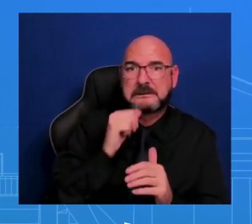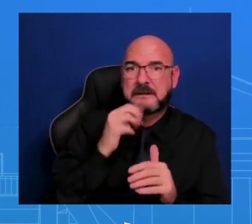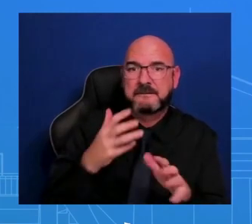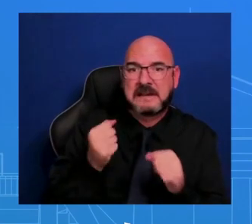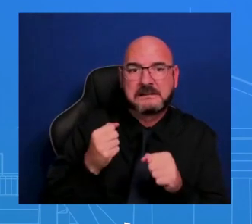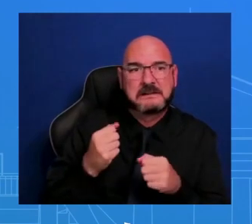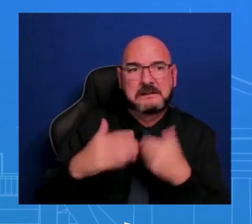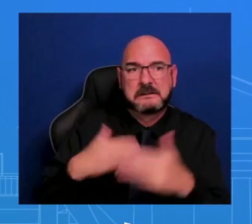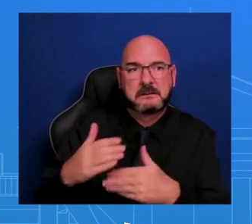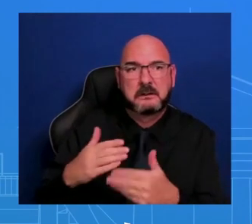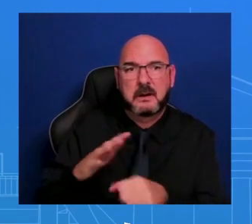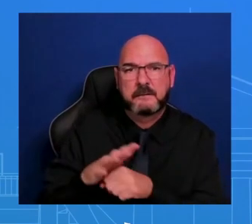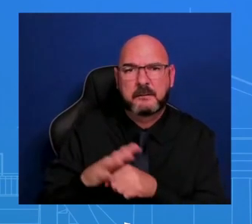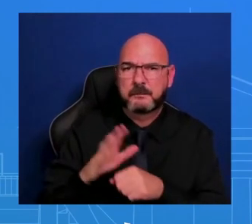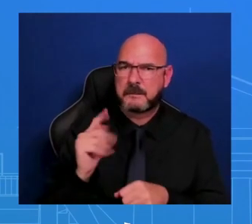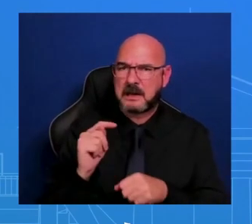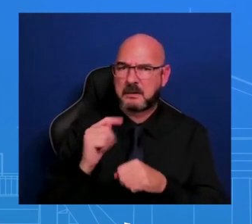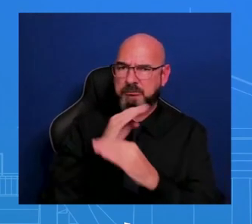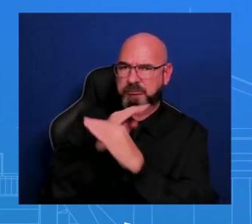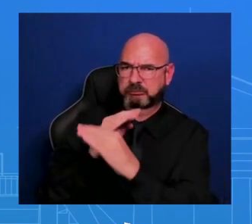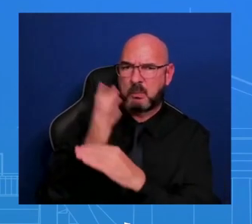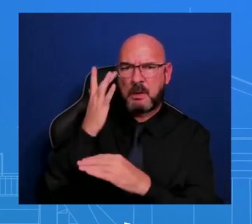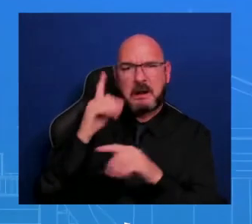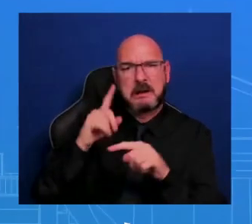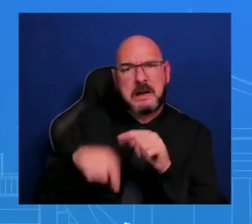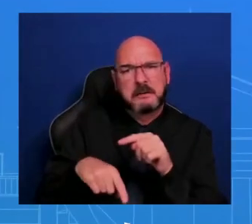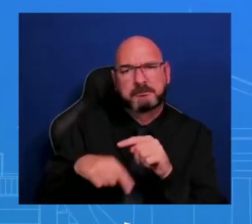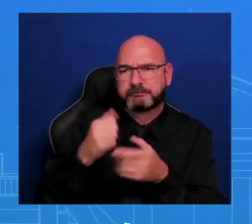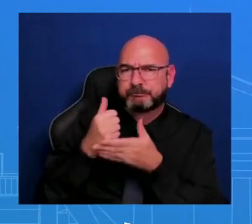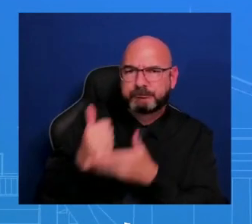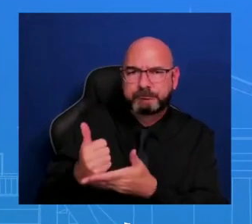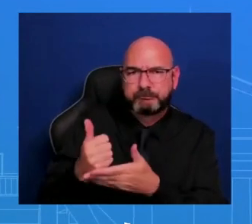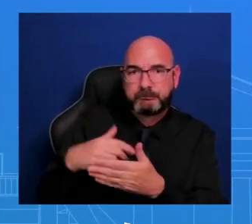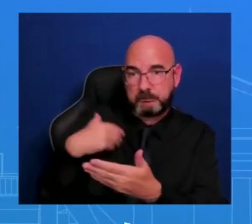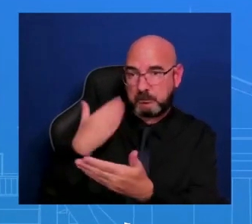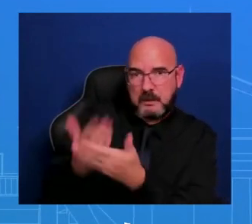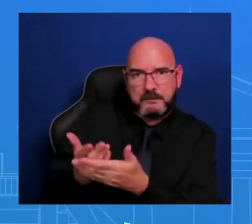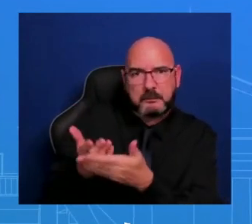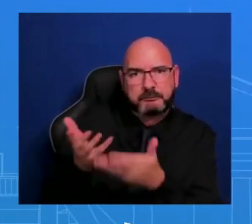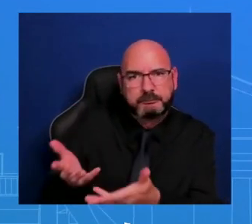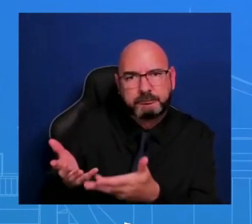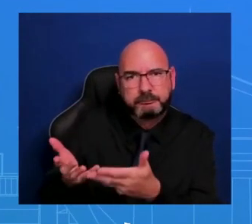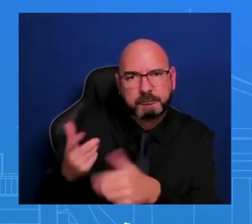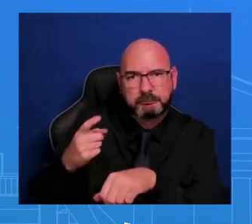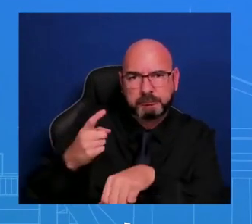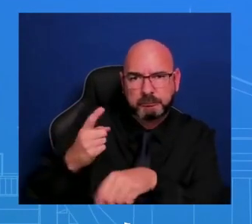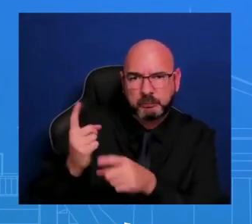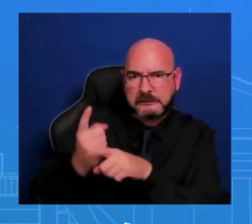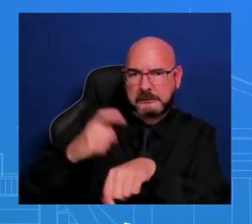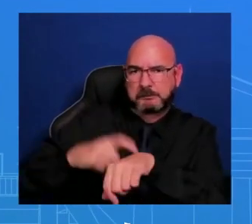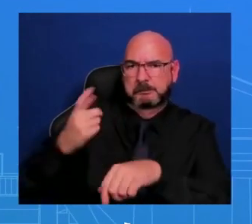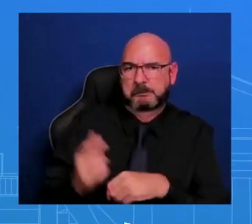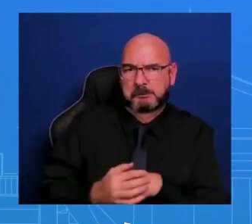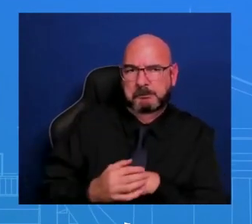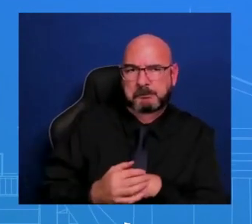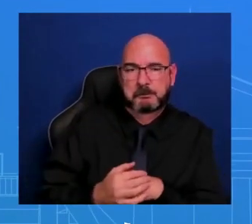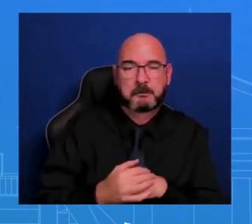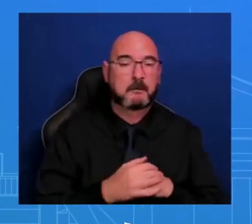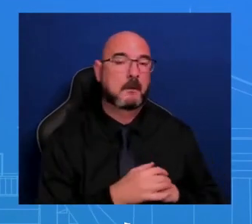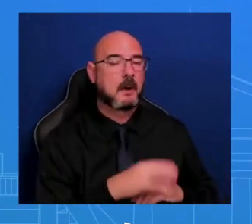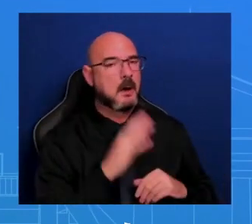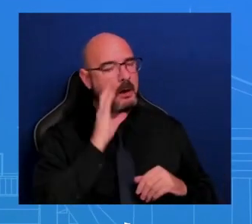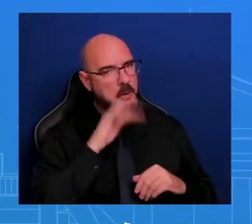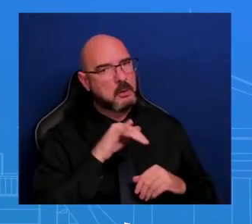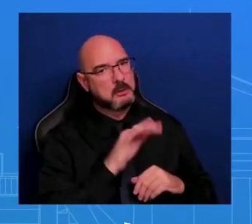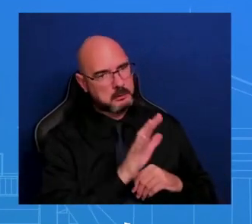that aid to arrive at the pace the president would be satisfied by? I know it would be very tempting and satisfying for us to just sort of pin the tail on the donkey here,